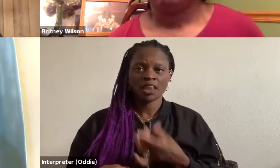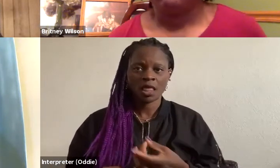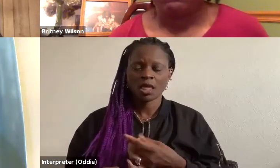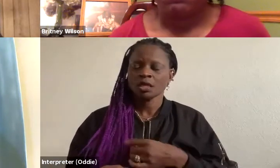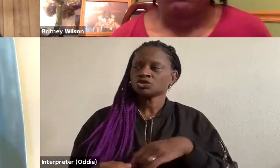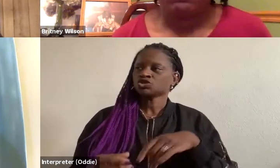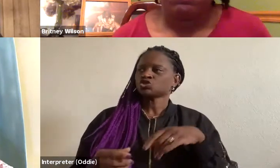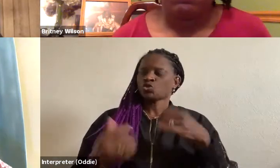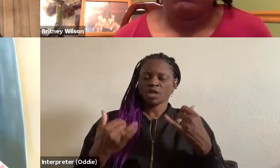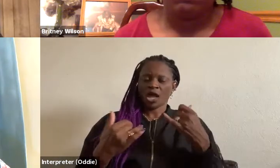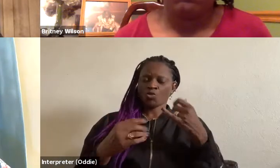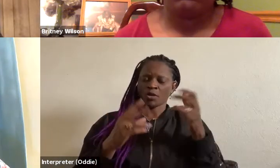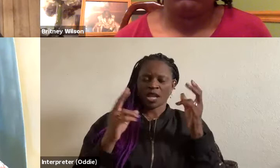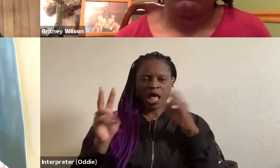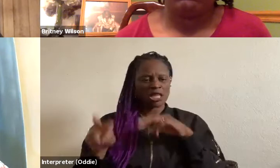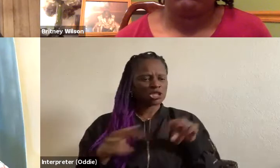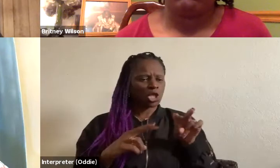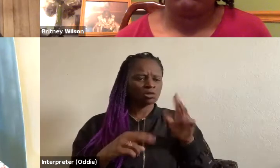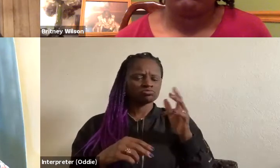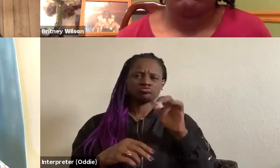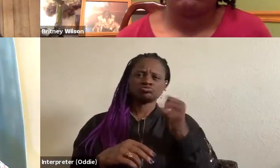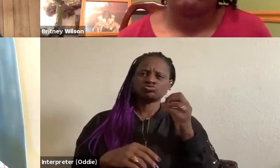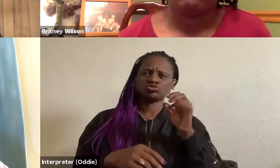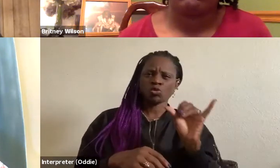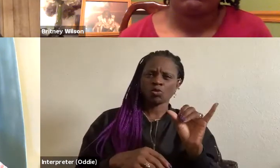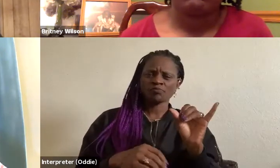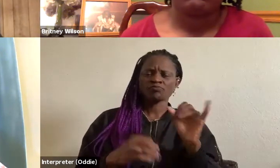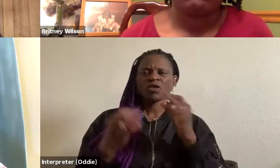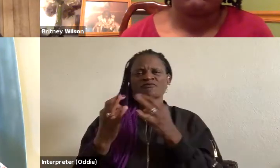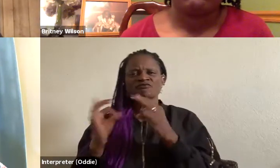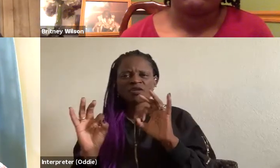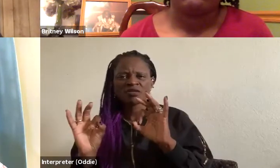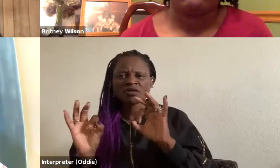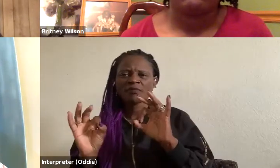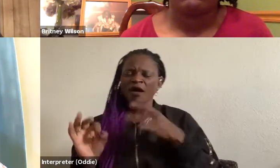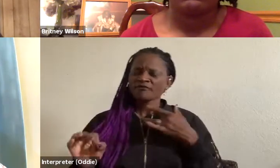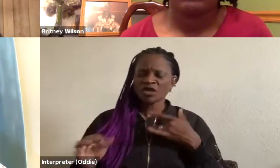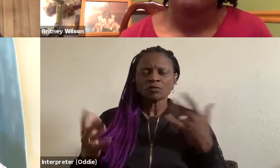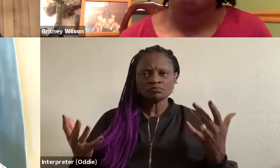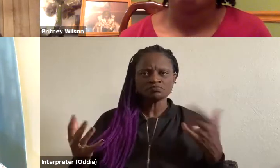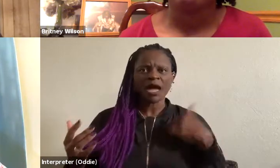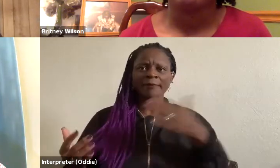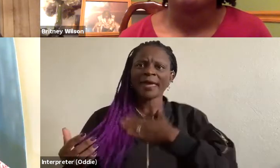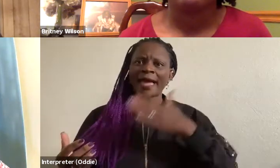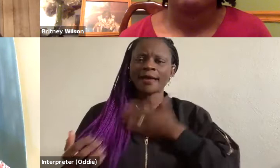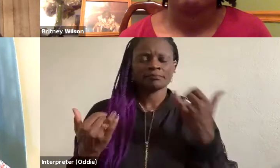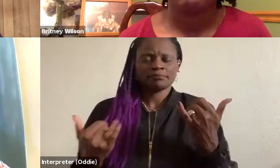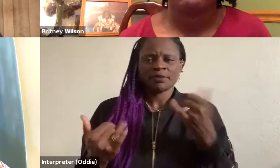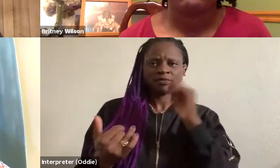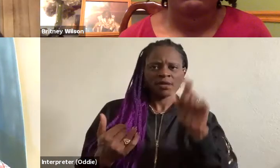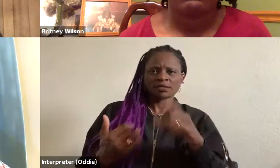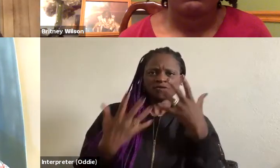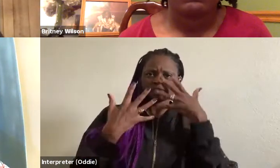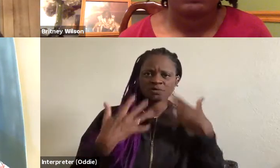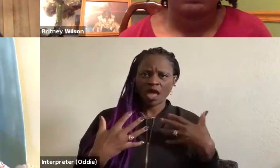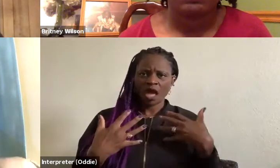really just me looking at joy as this way to say I'm happy now, and I don't have to be sad because that's what you expect